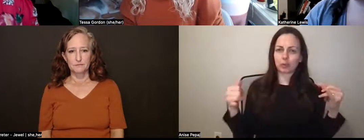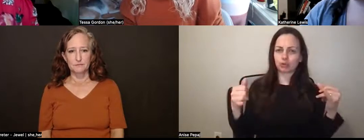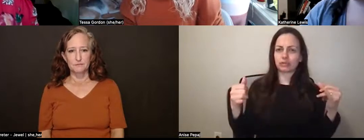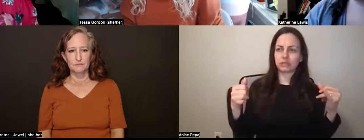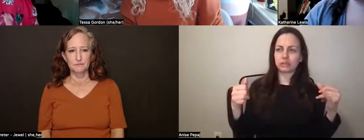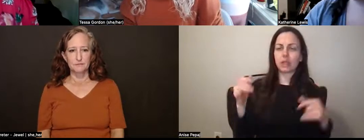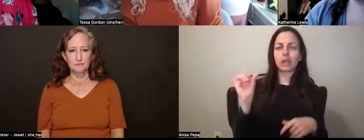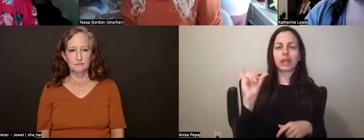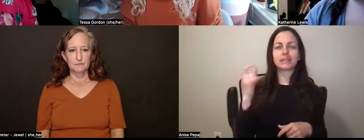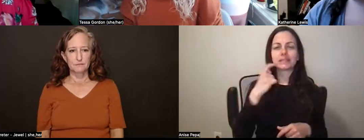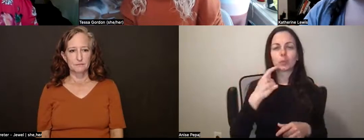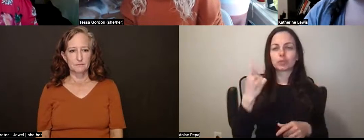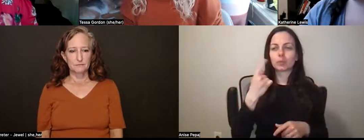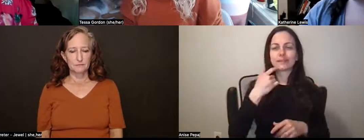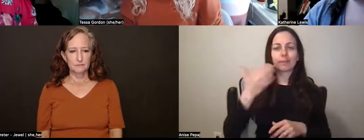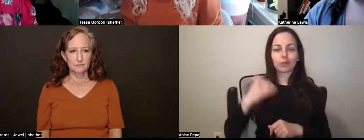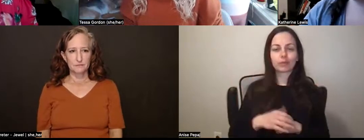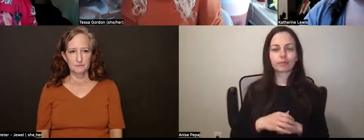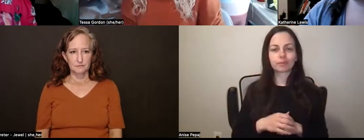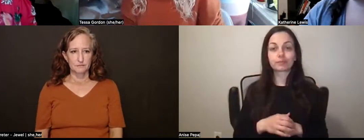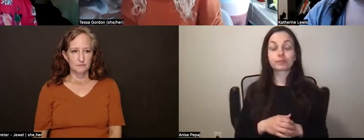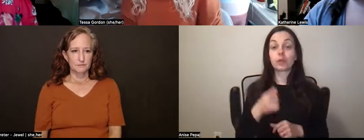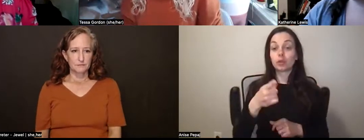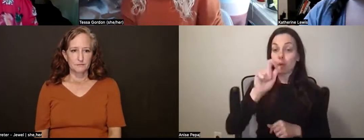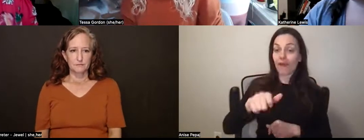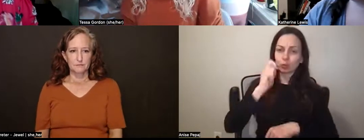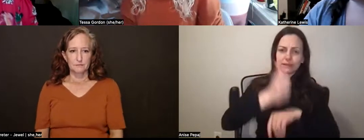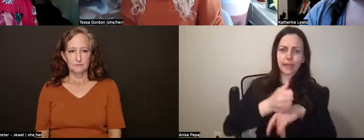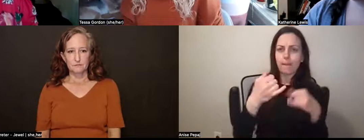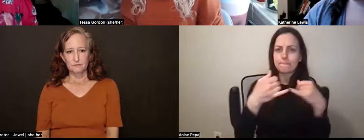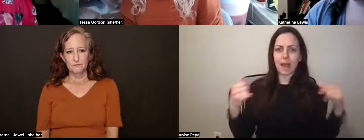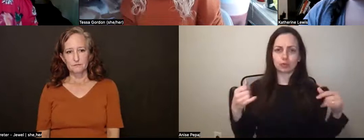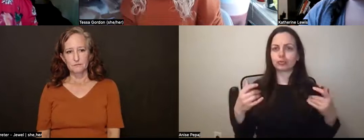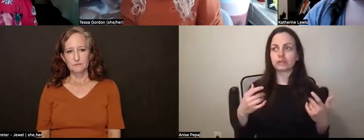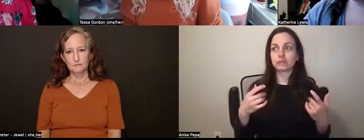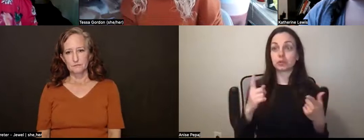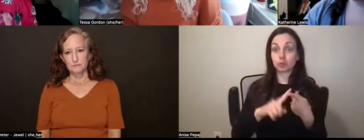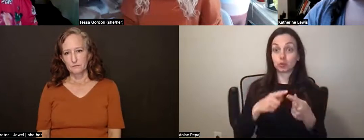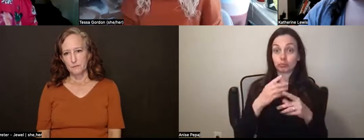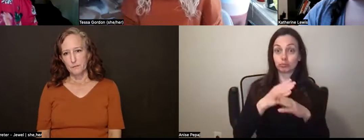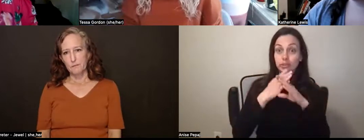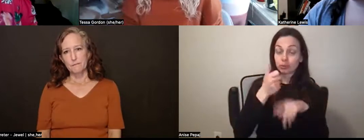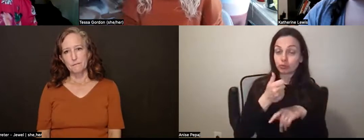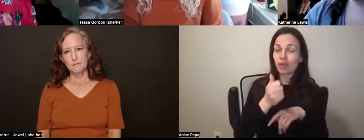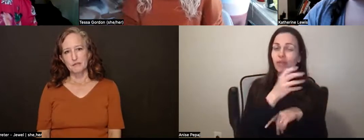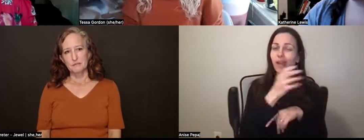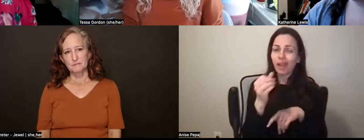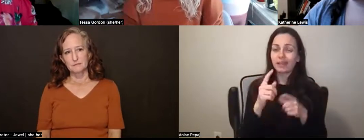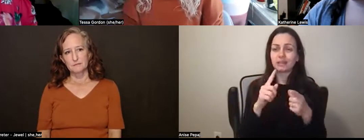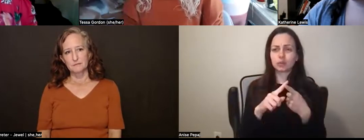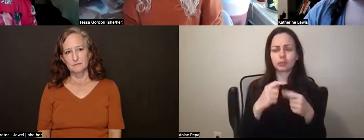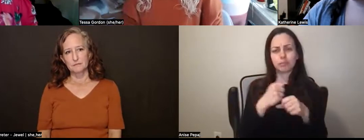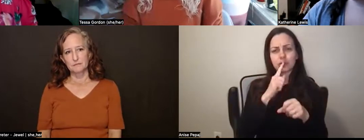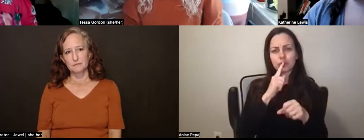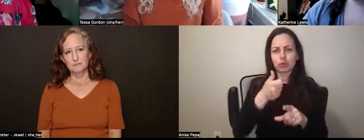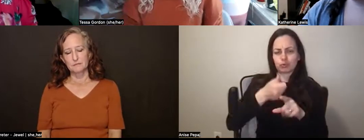else mentioned before. You have to set those boundaries in place to not only protect you, but to actually just hold true to who